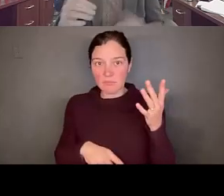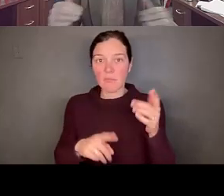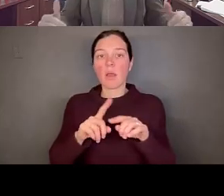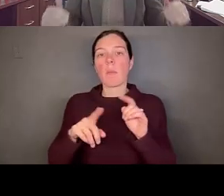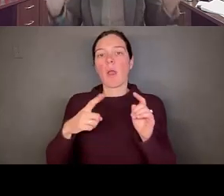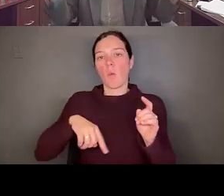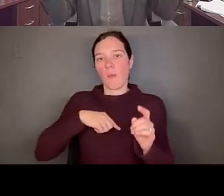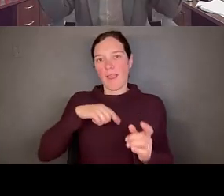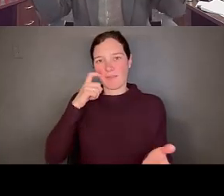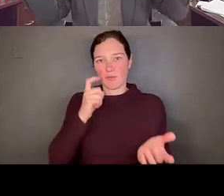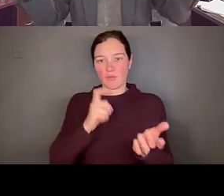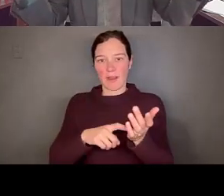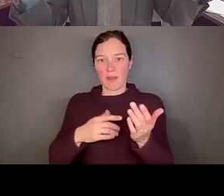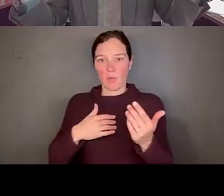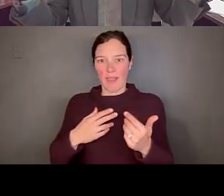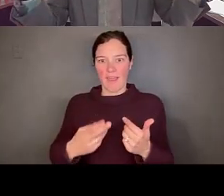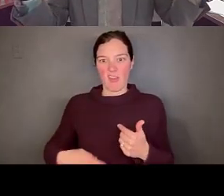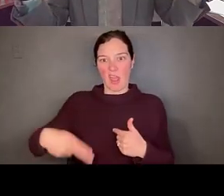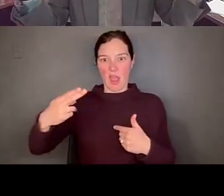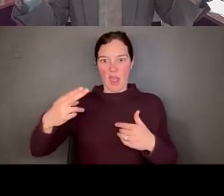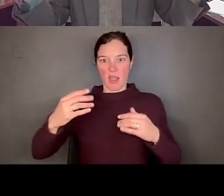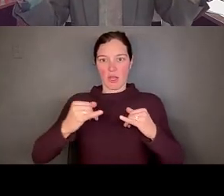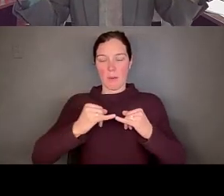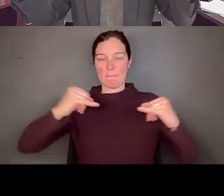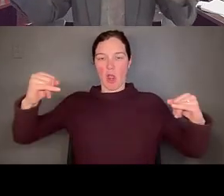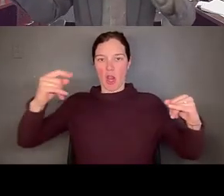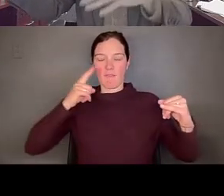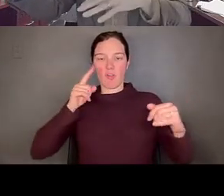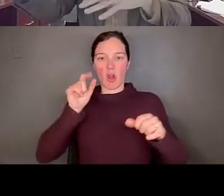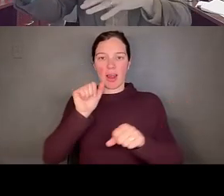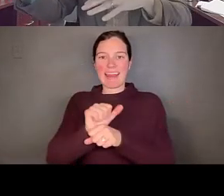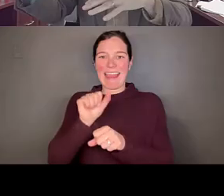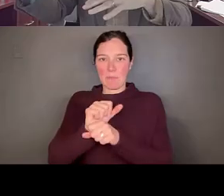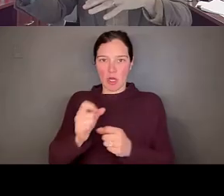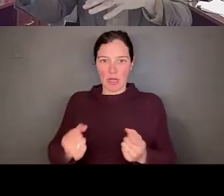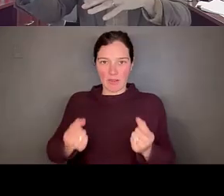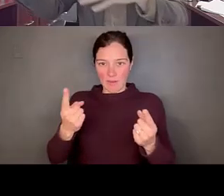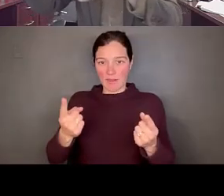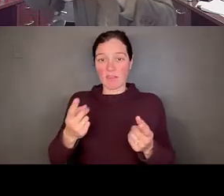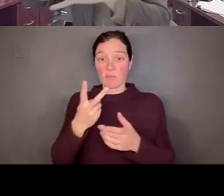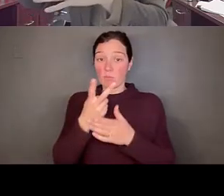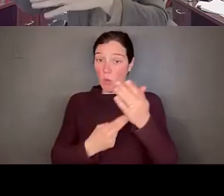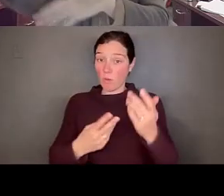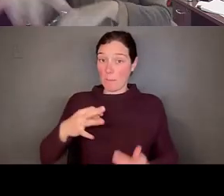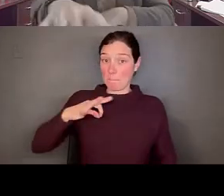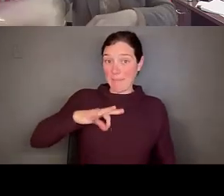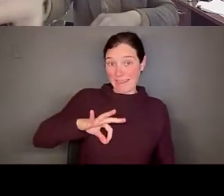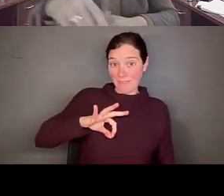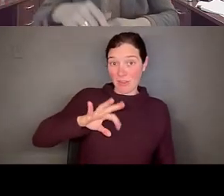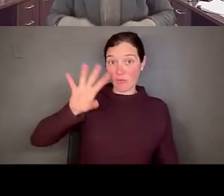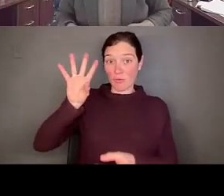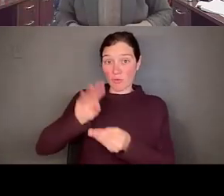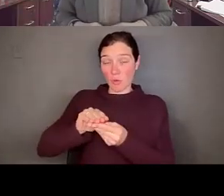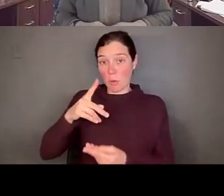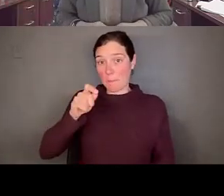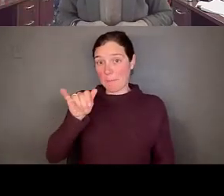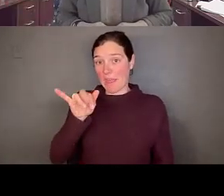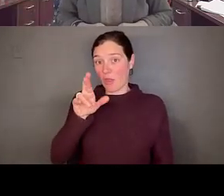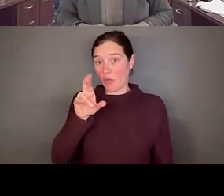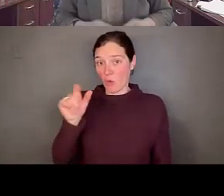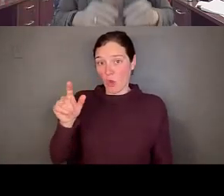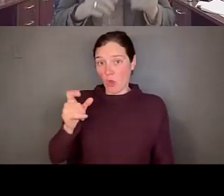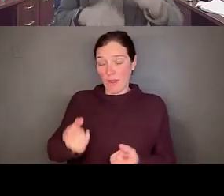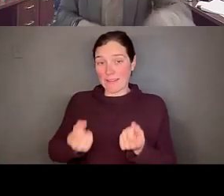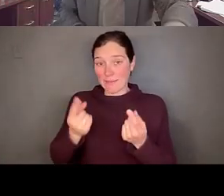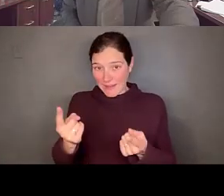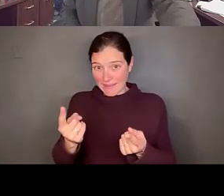to recognize that we have a higher bar now for labor expenses, both benefits that you can see, total payroll expenses all at that top